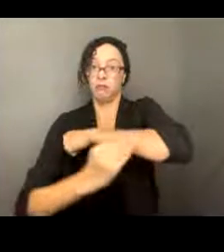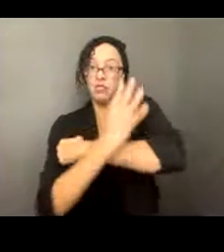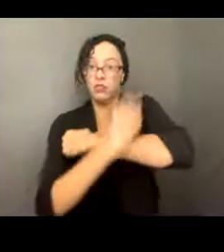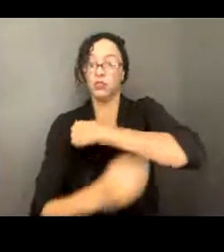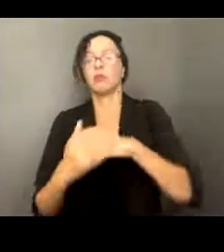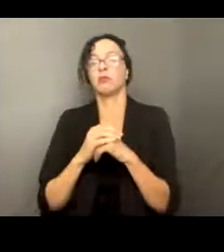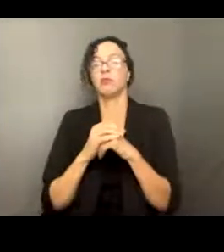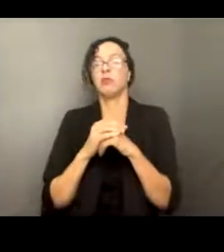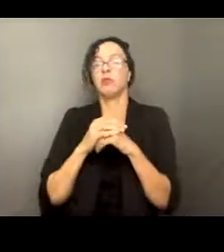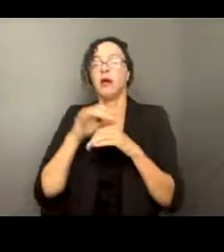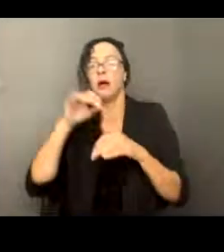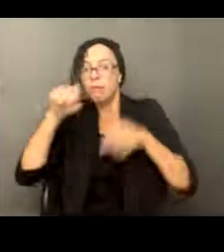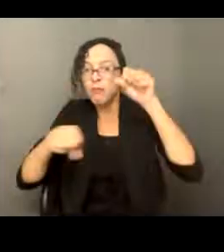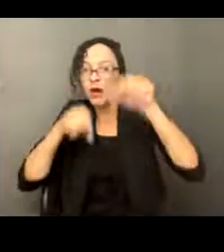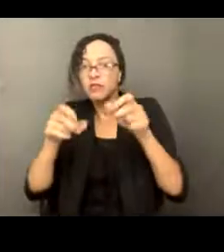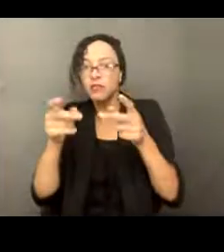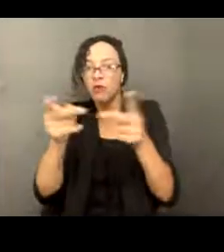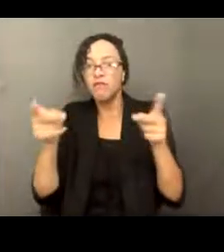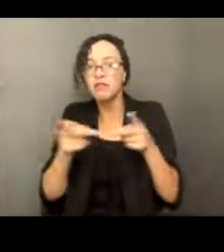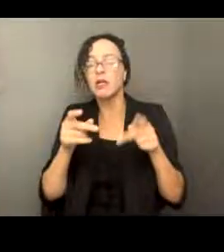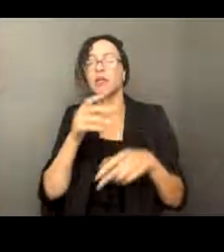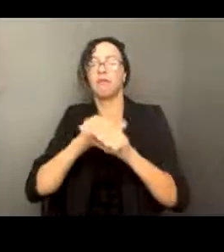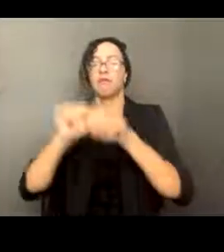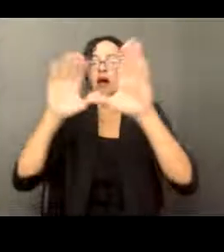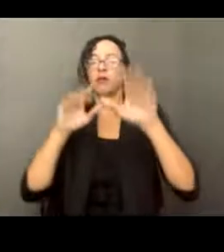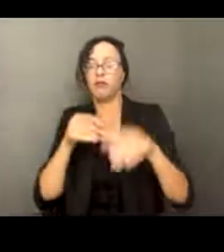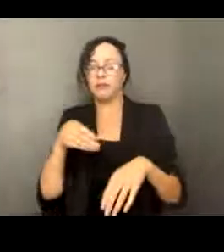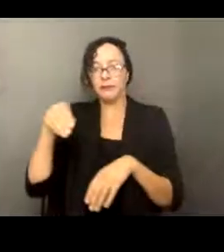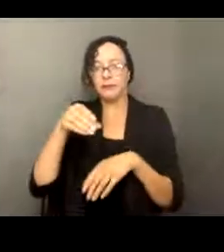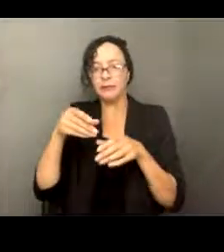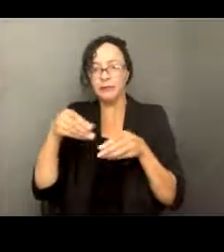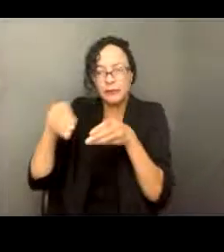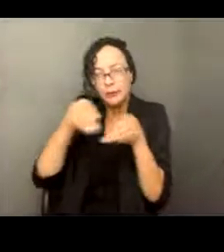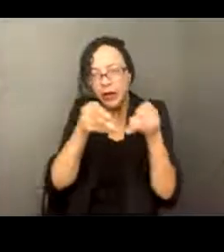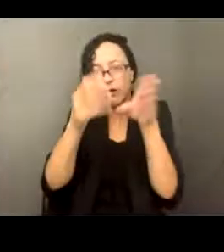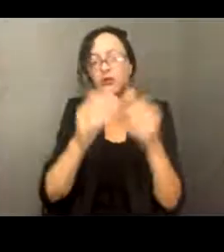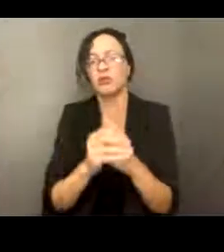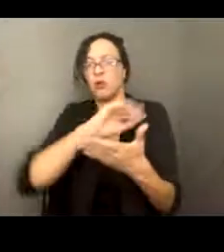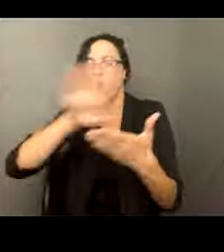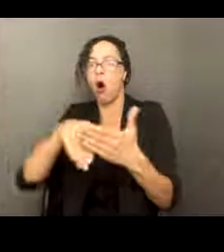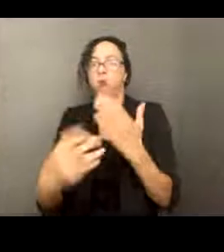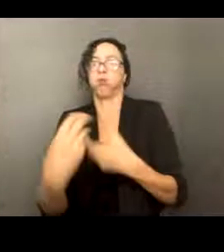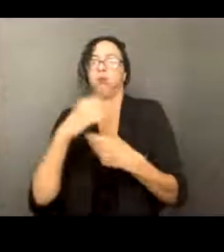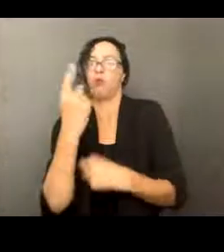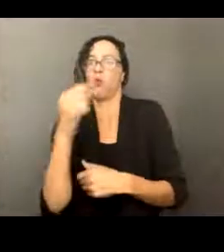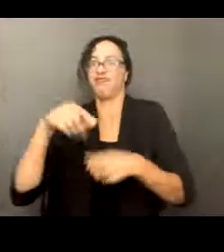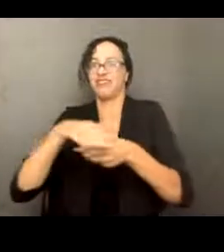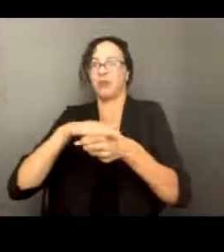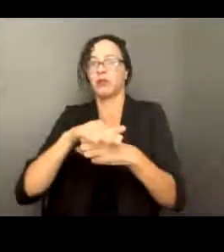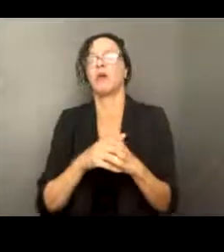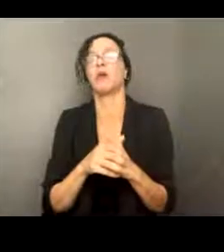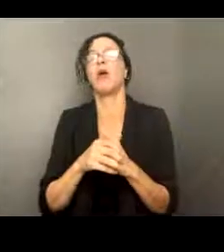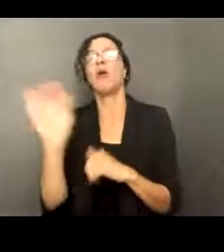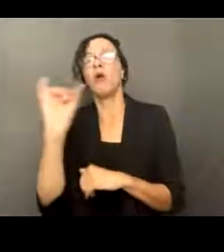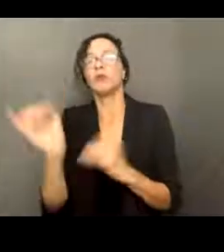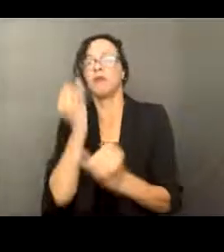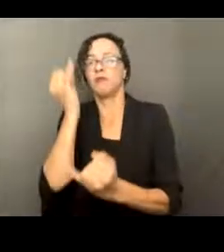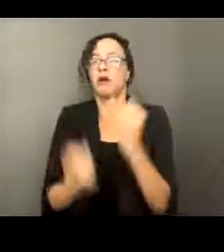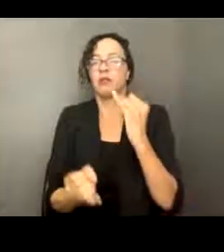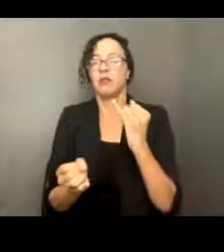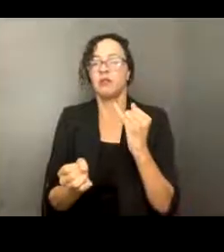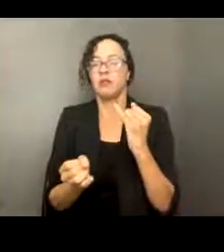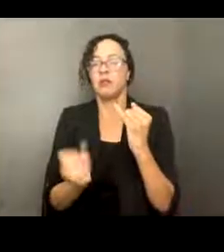trails. You have it all in one in this location. Finally, a lot of popular California wines are from our region, which I hope you get a chance